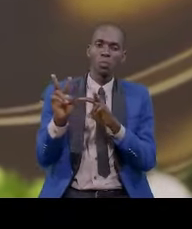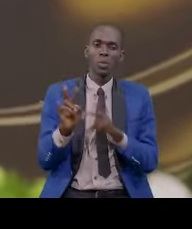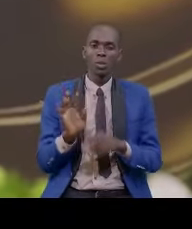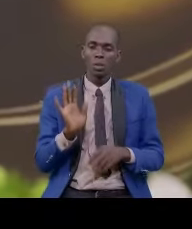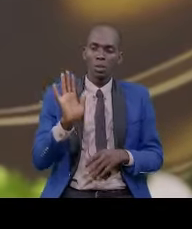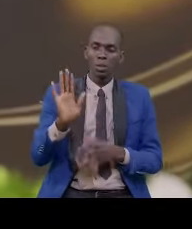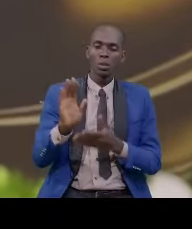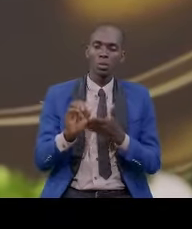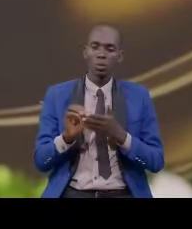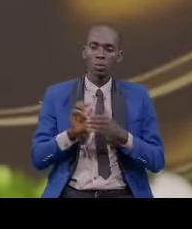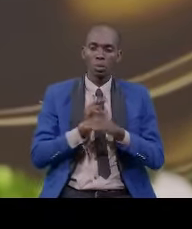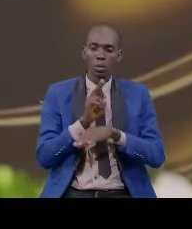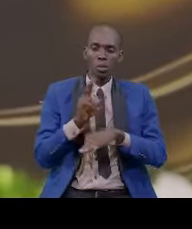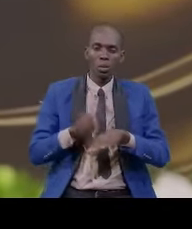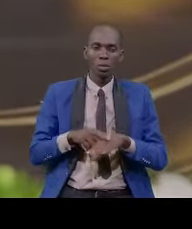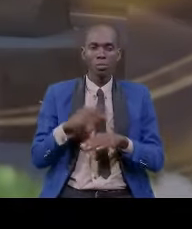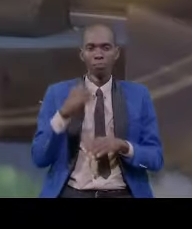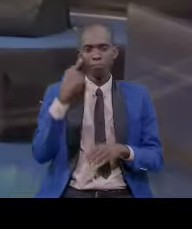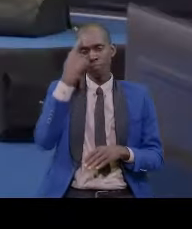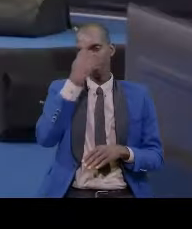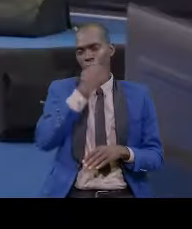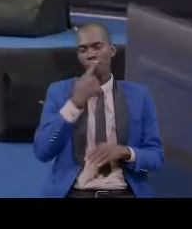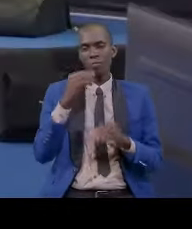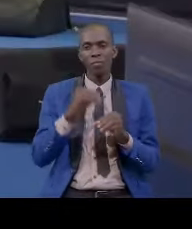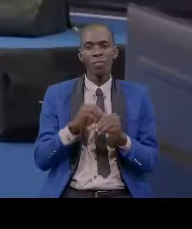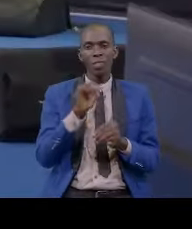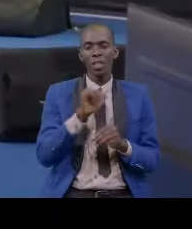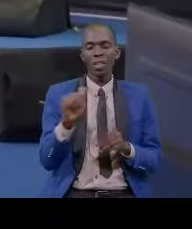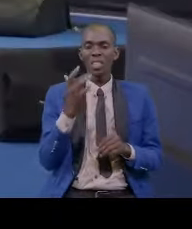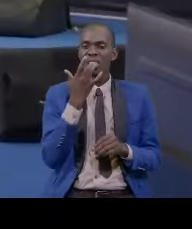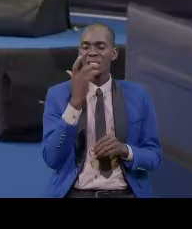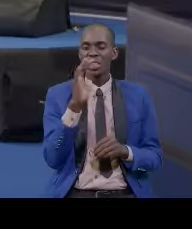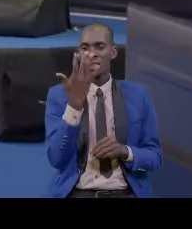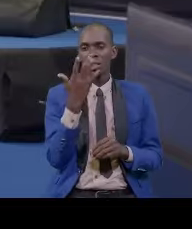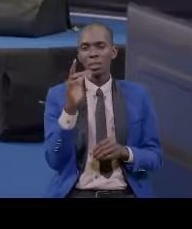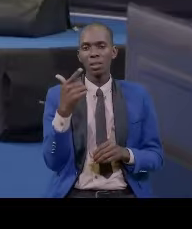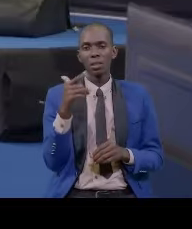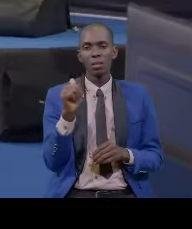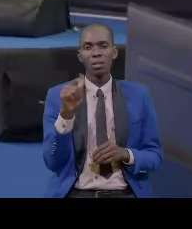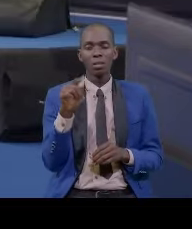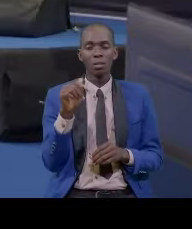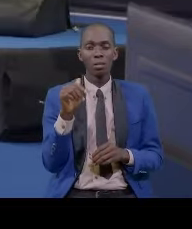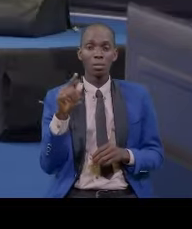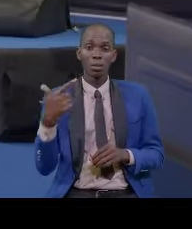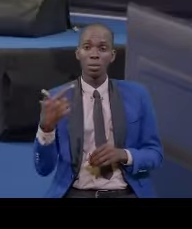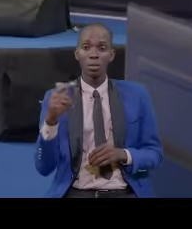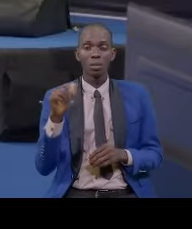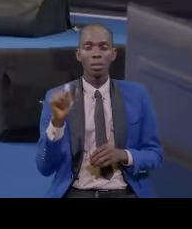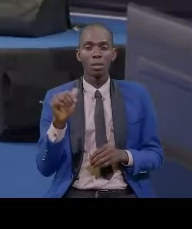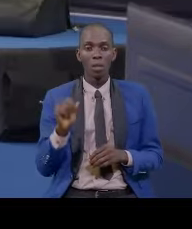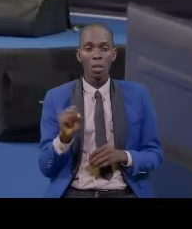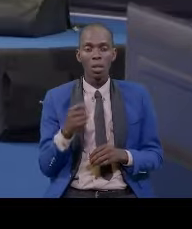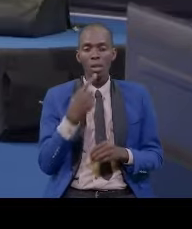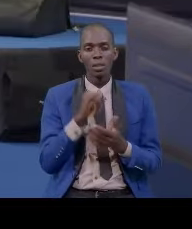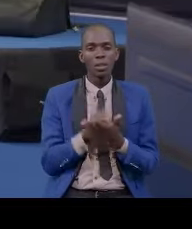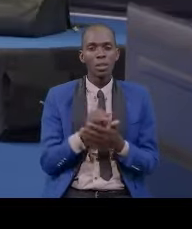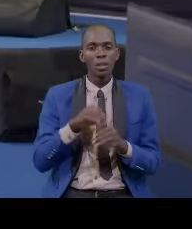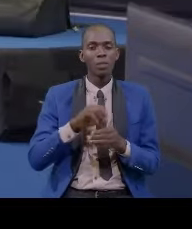How can I impact my environment? How can I change my world? How can I be a change agent? How will the light of the gospel